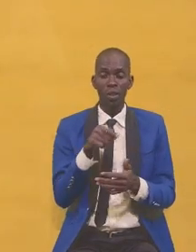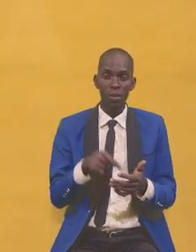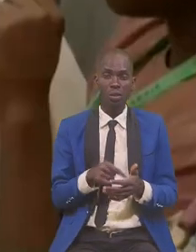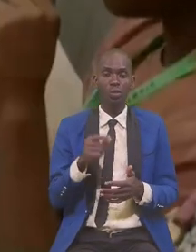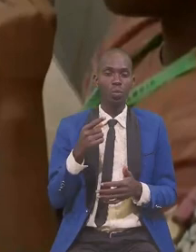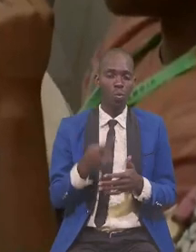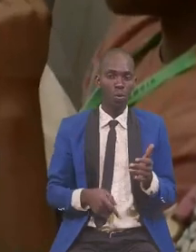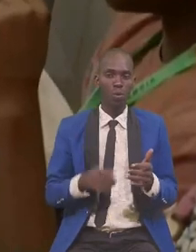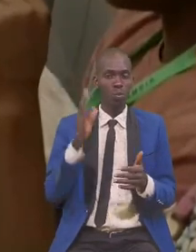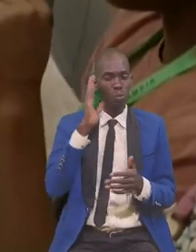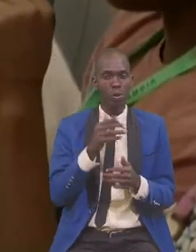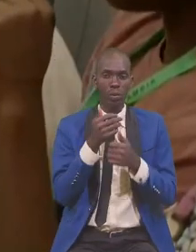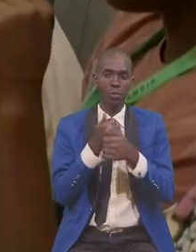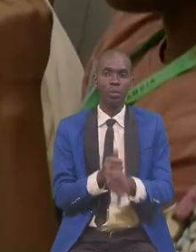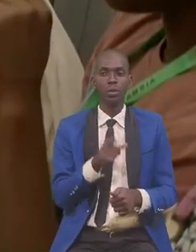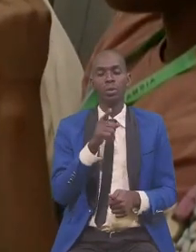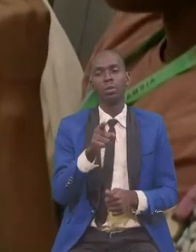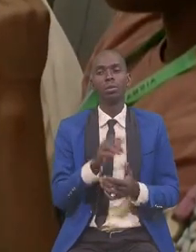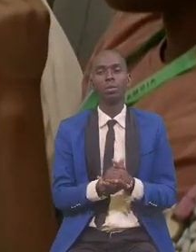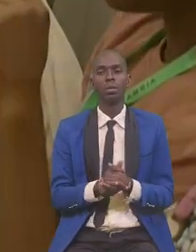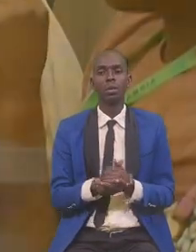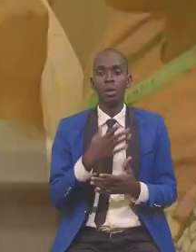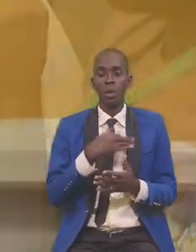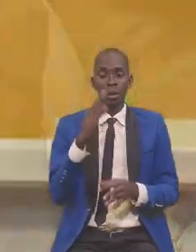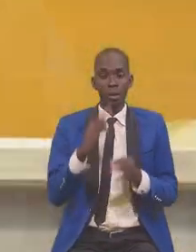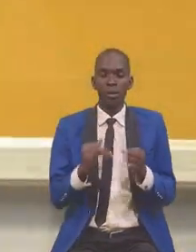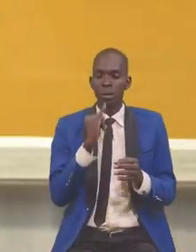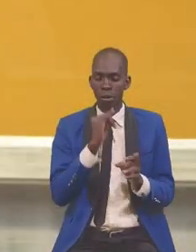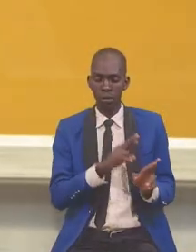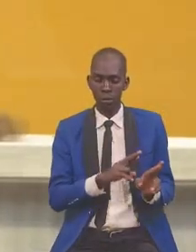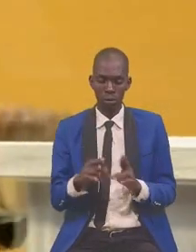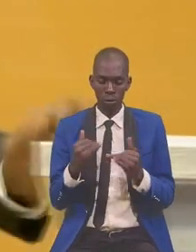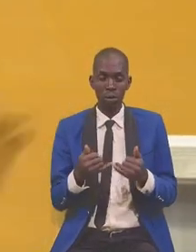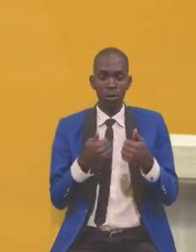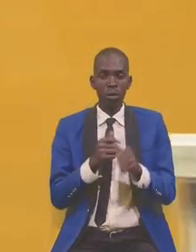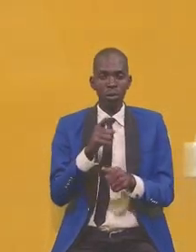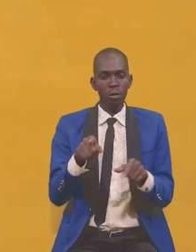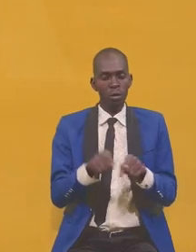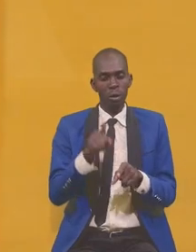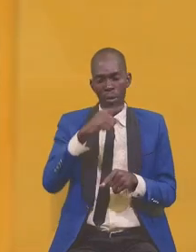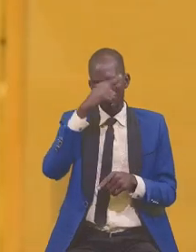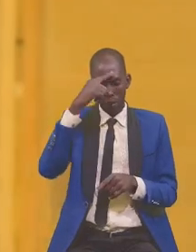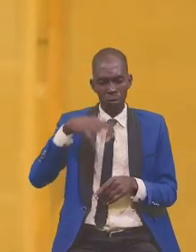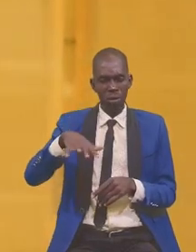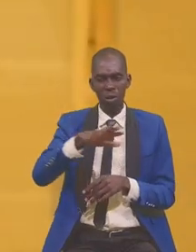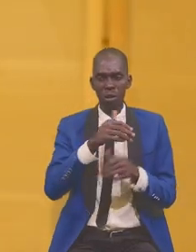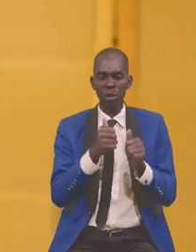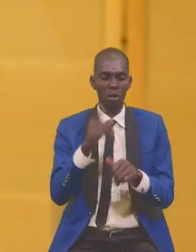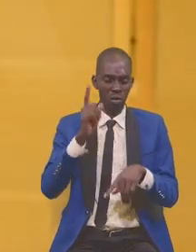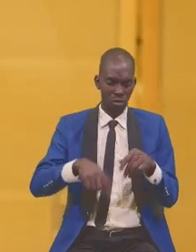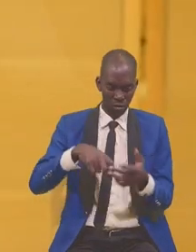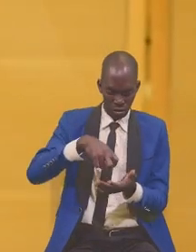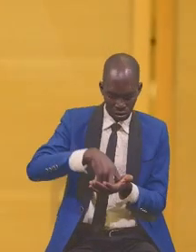follow you. And you know, if it's already following you, like your shadow following you, you can't kneel down